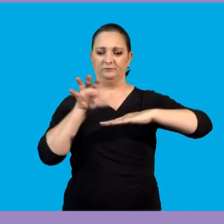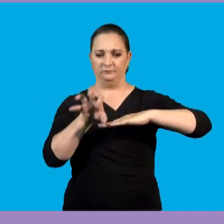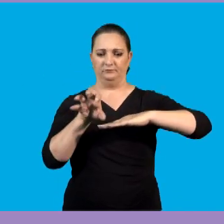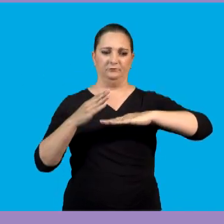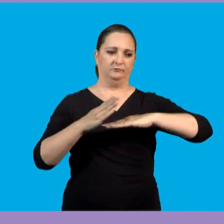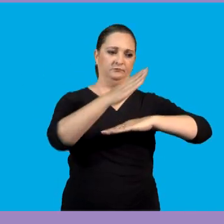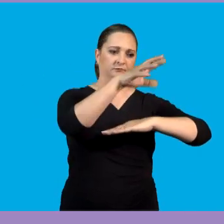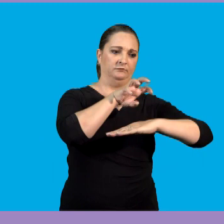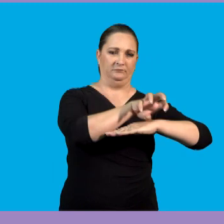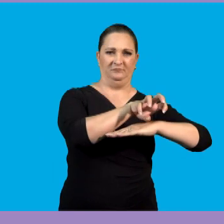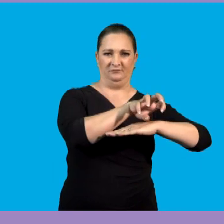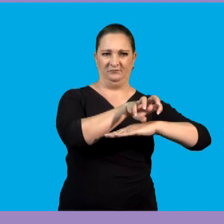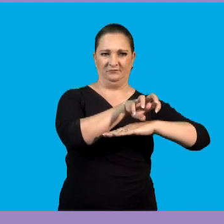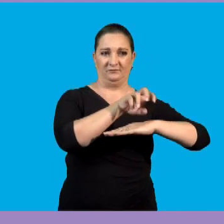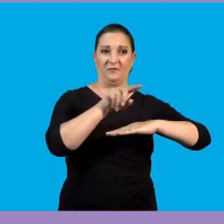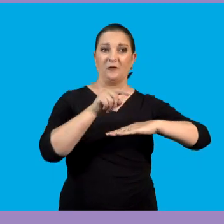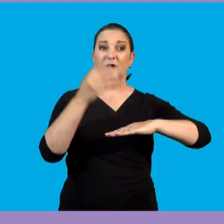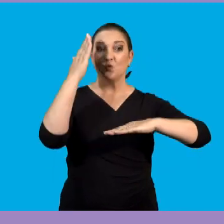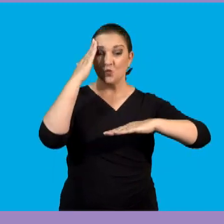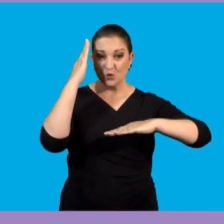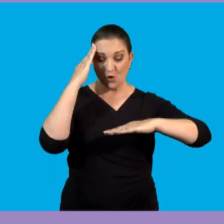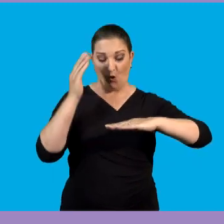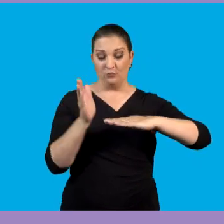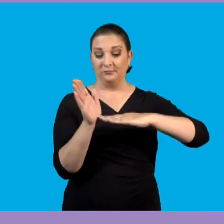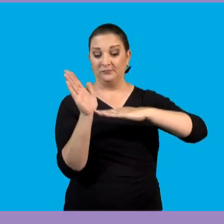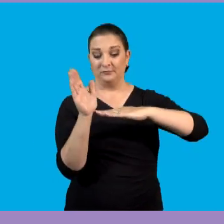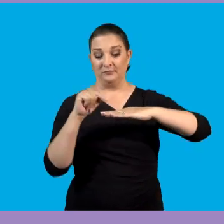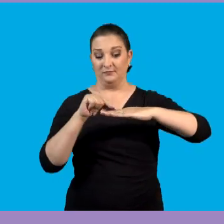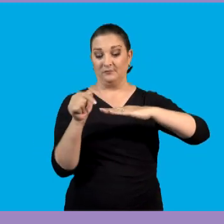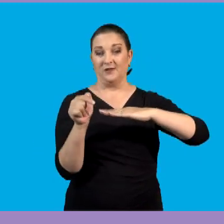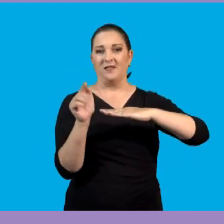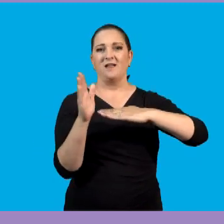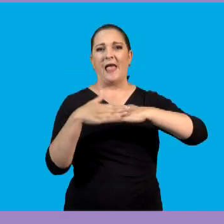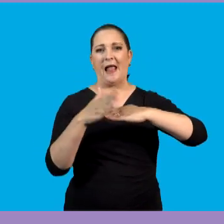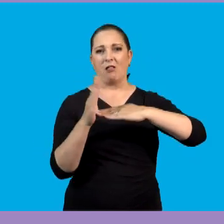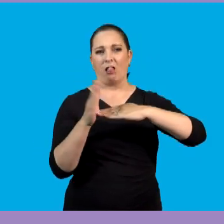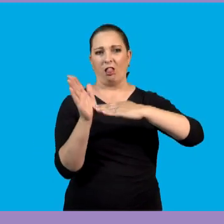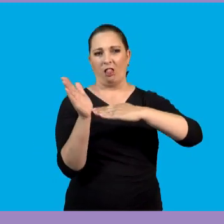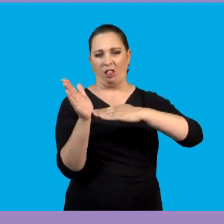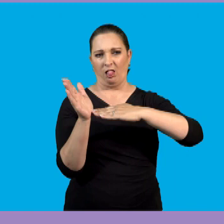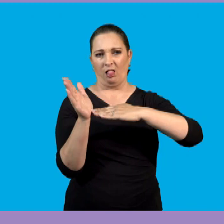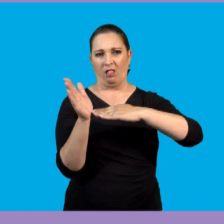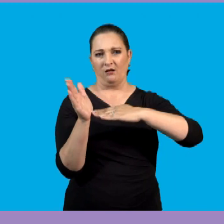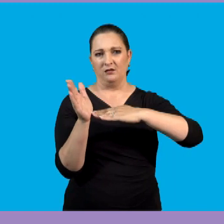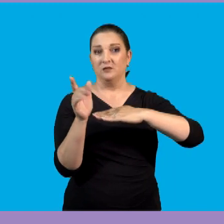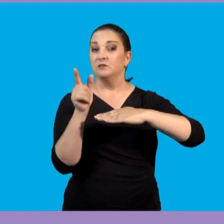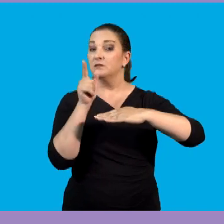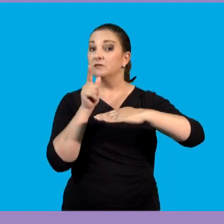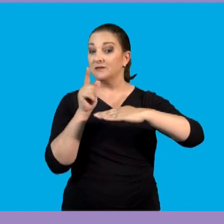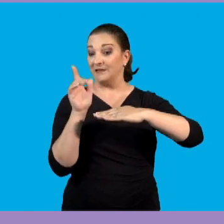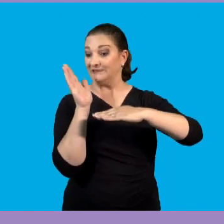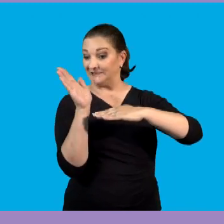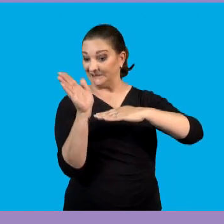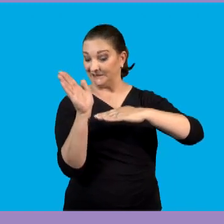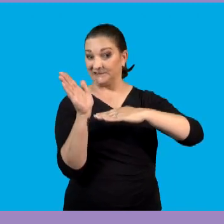side, we have the angle that is included there because we were told